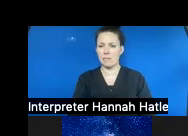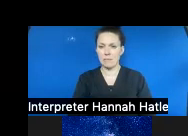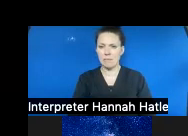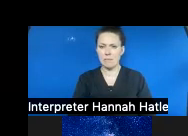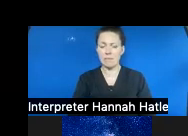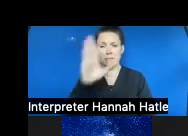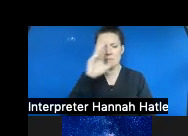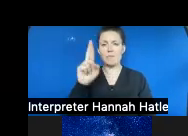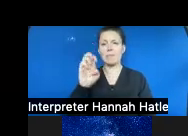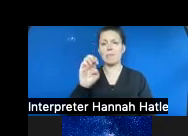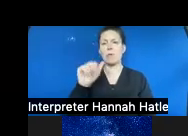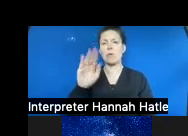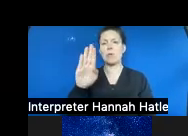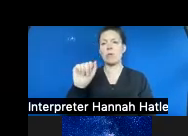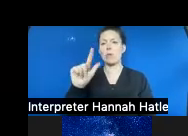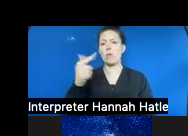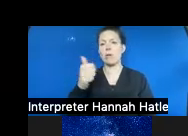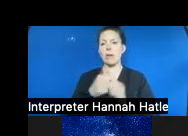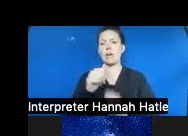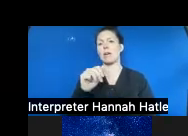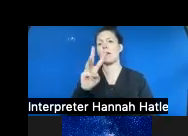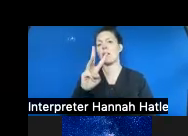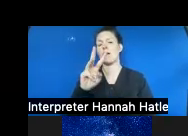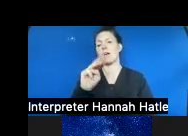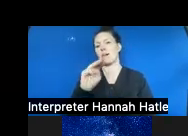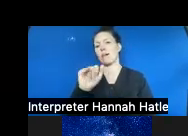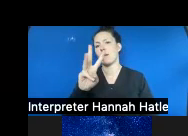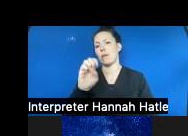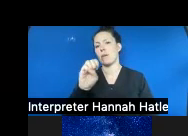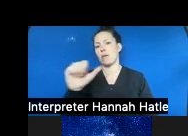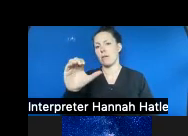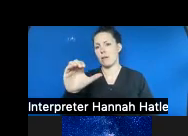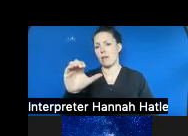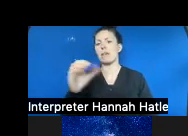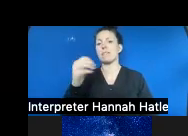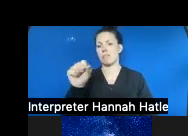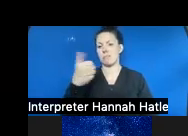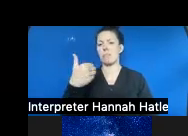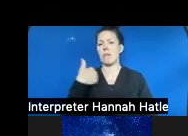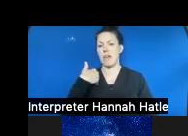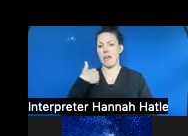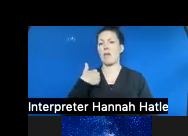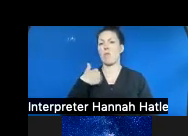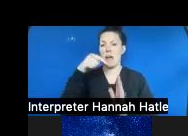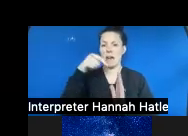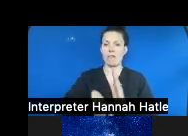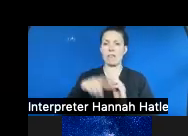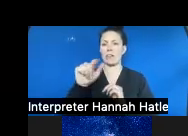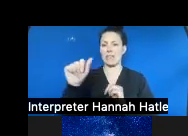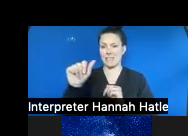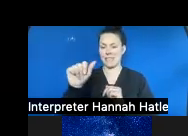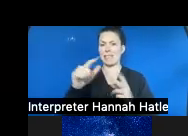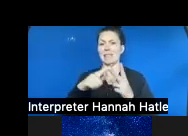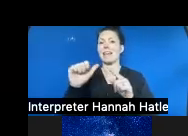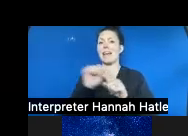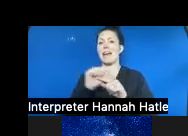am Rebecca Baylock. I'm with the Minnesota Indian Women's Sexual Assault Coalition, and we do have a comprehensive TA and training grant